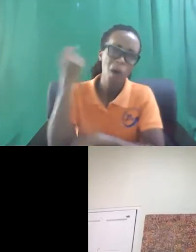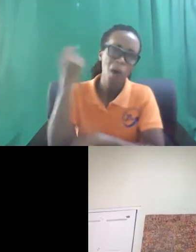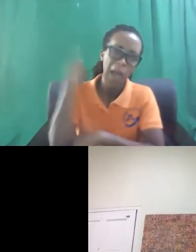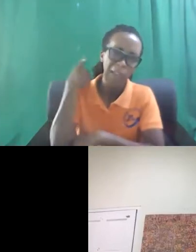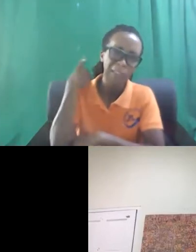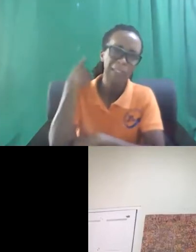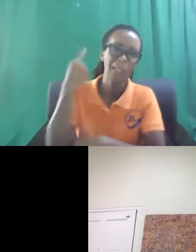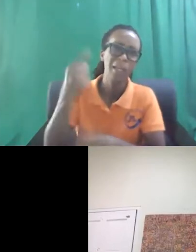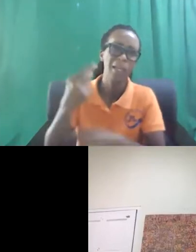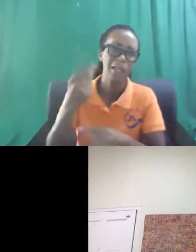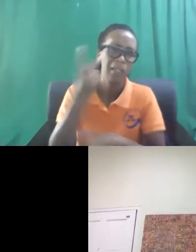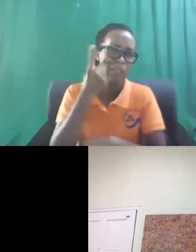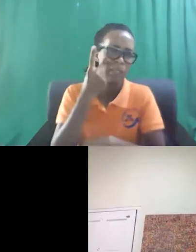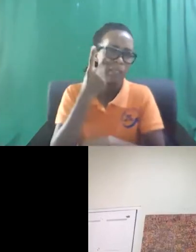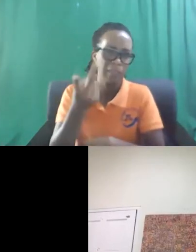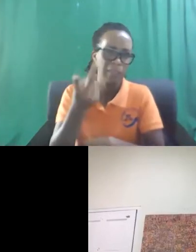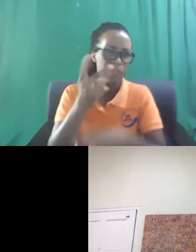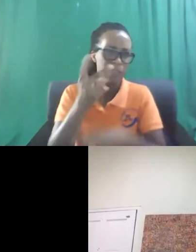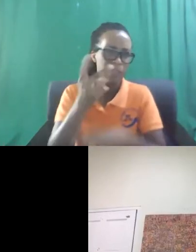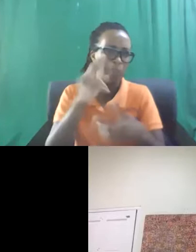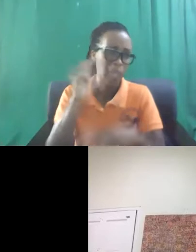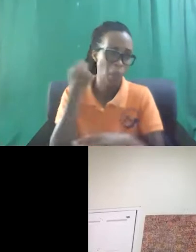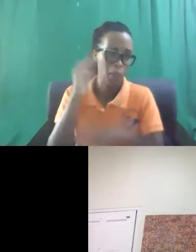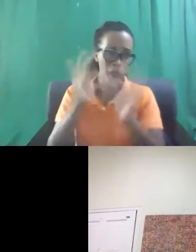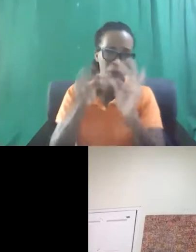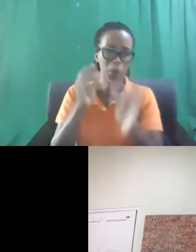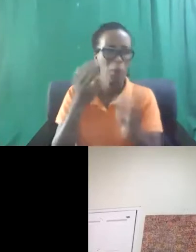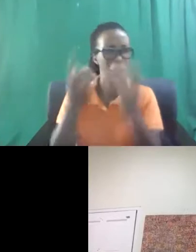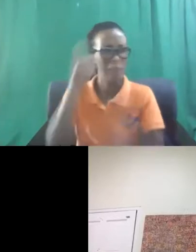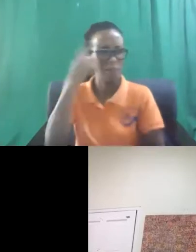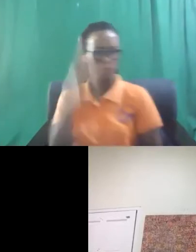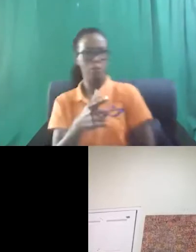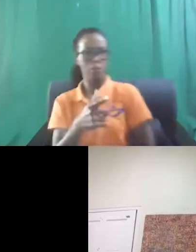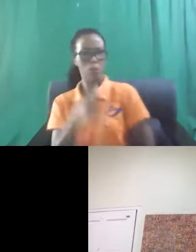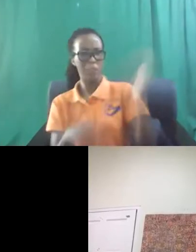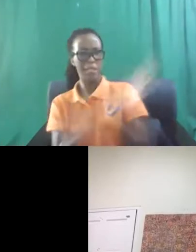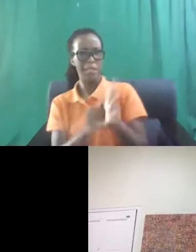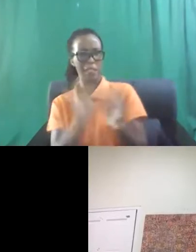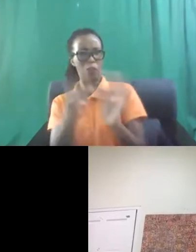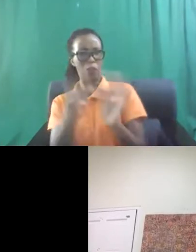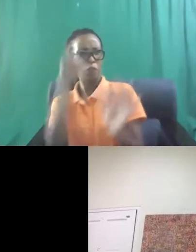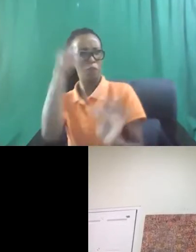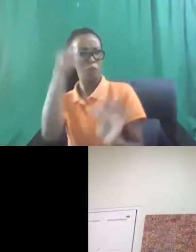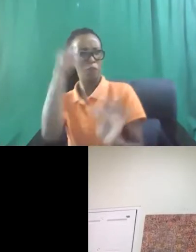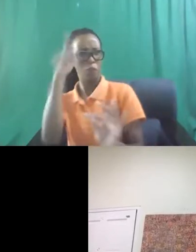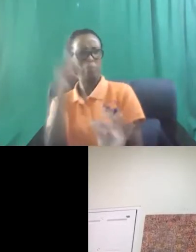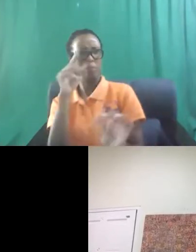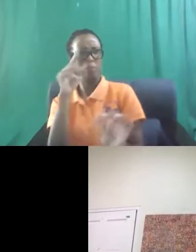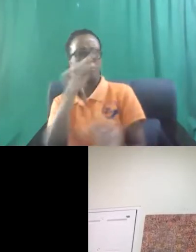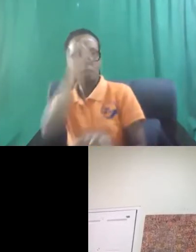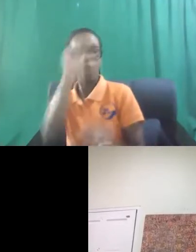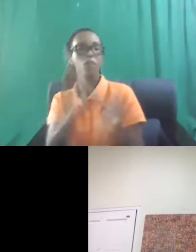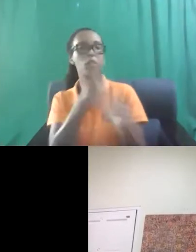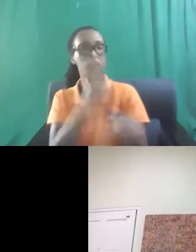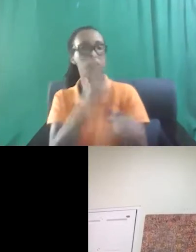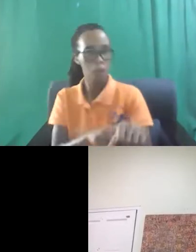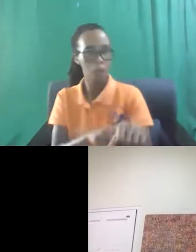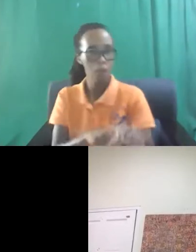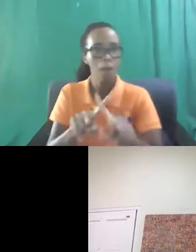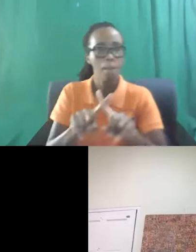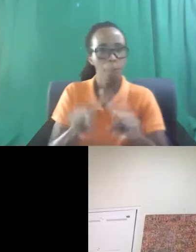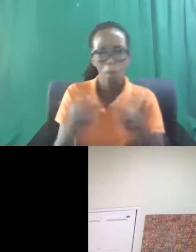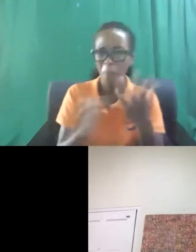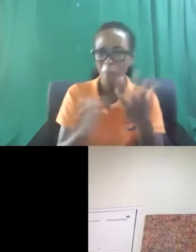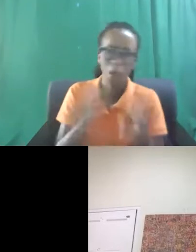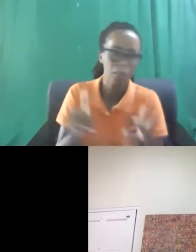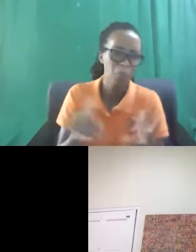there interpreting, they might have been a little surprised. But I imagine that they're not anymore